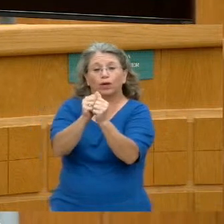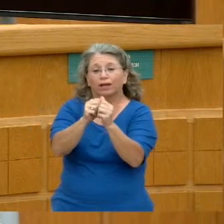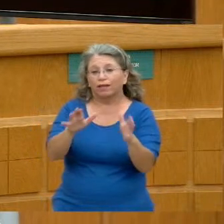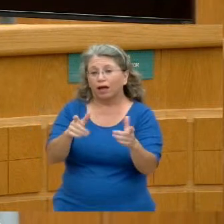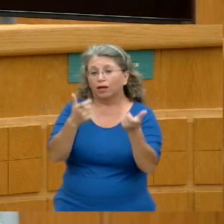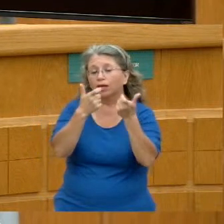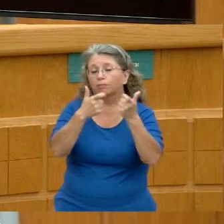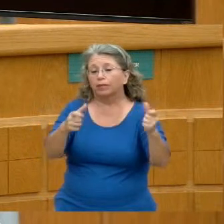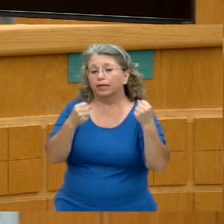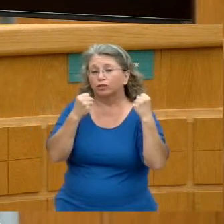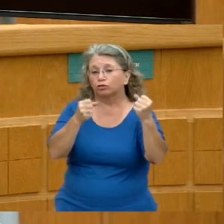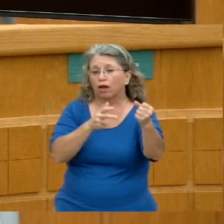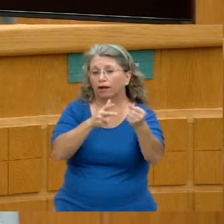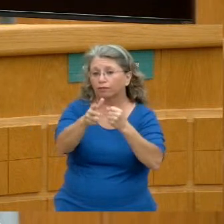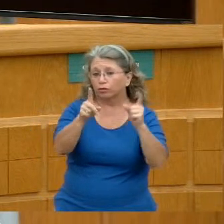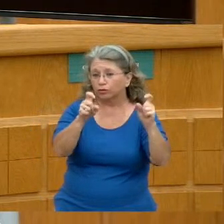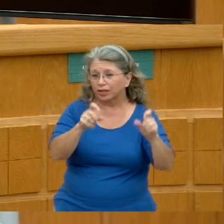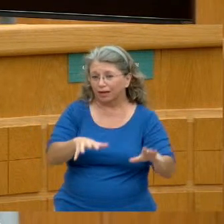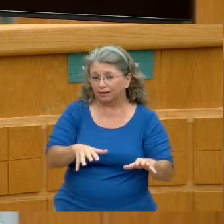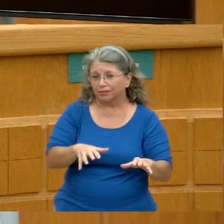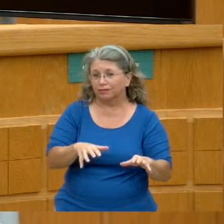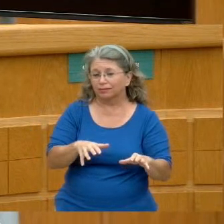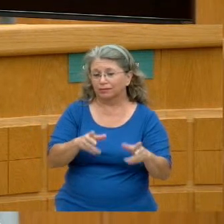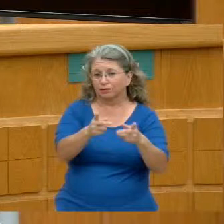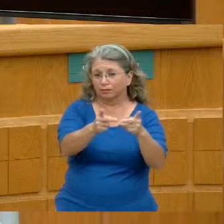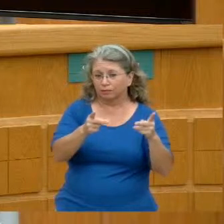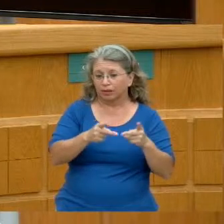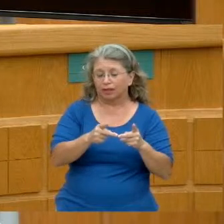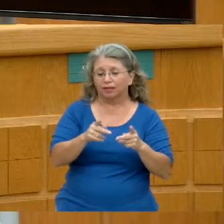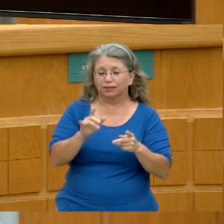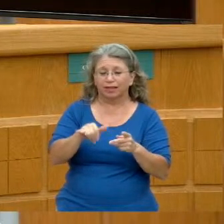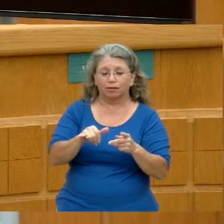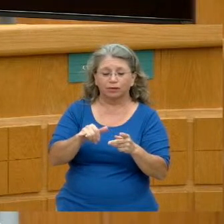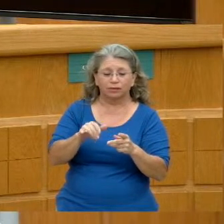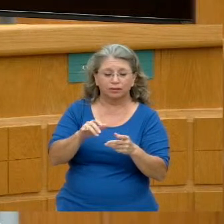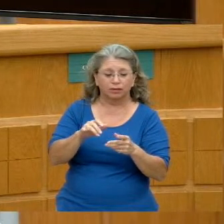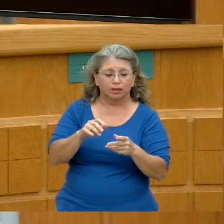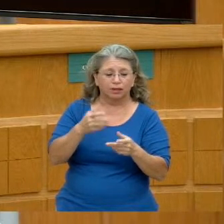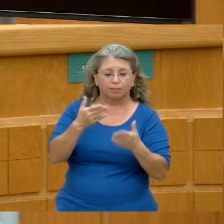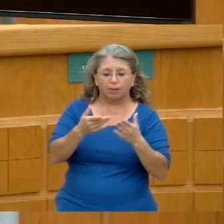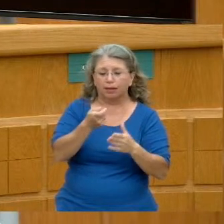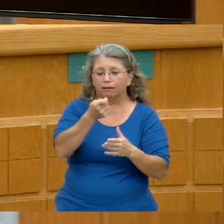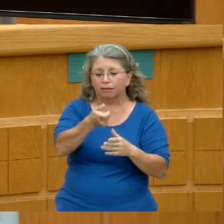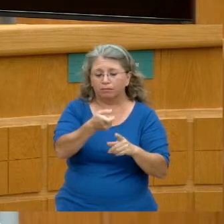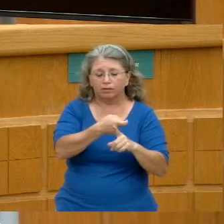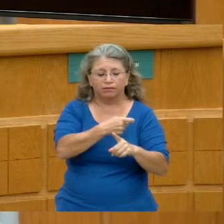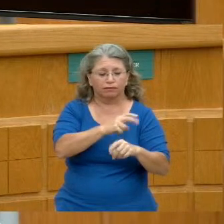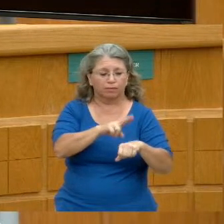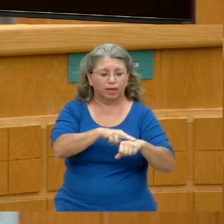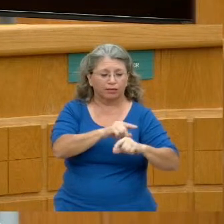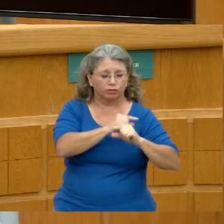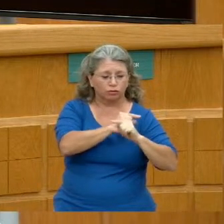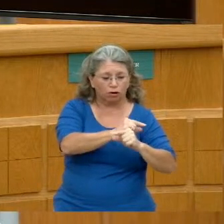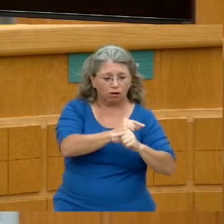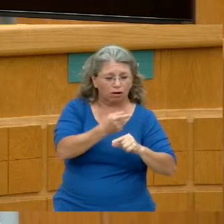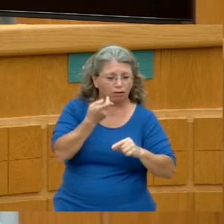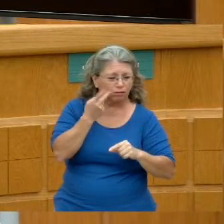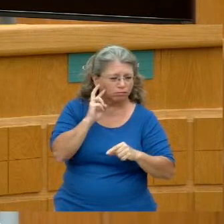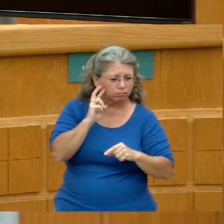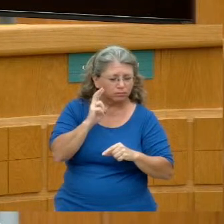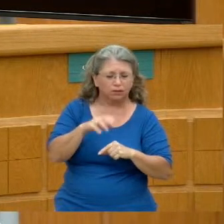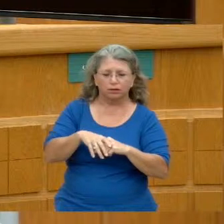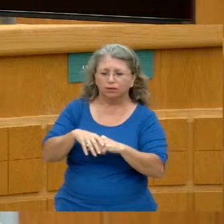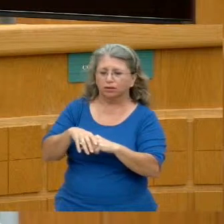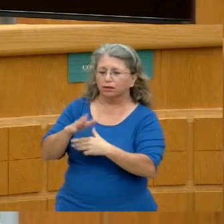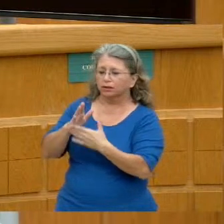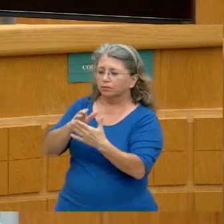are from tests that have been performed maybe days ago from the National Guard or from hospitals, commercial labs. It does include